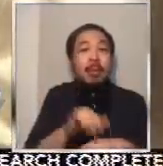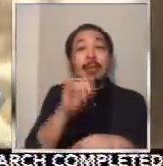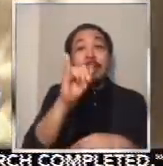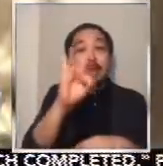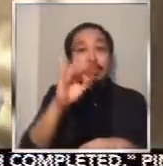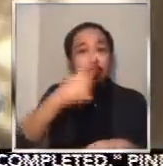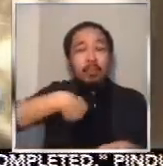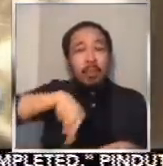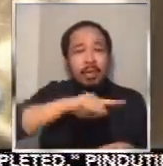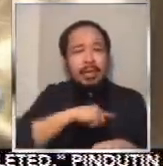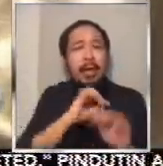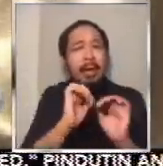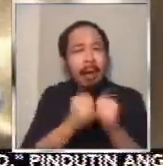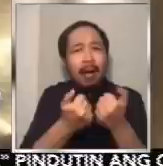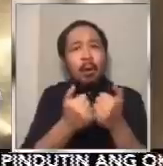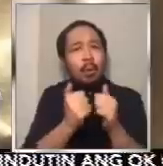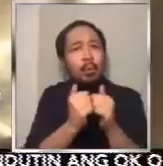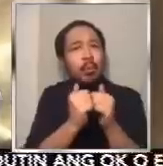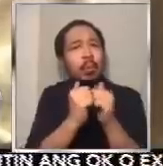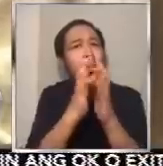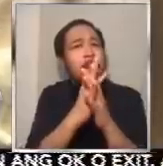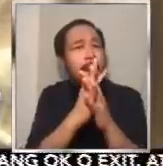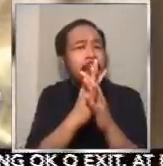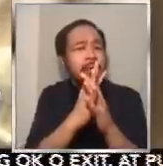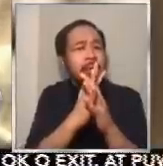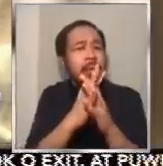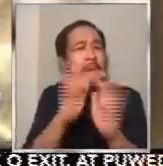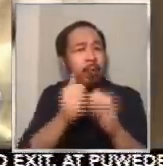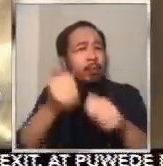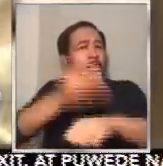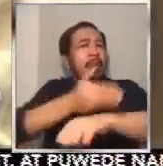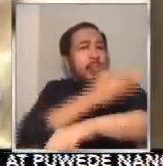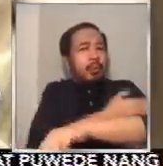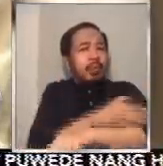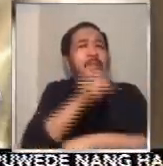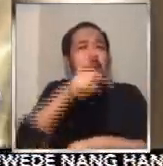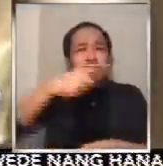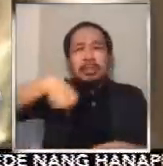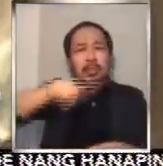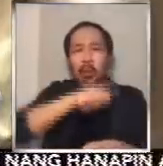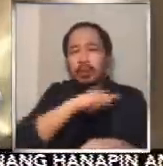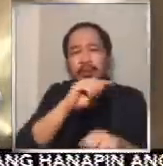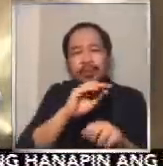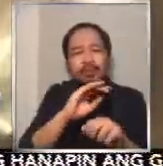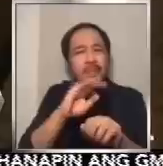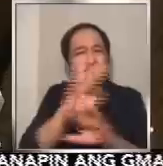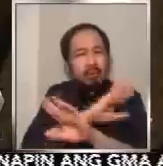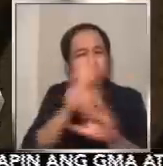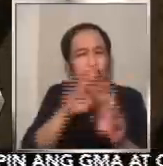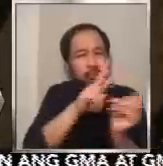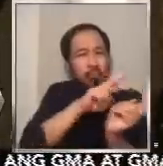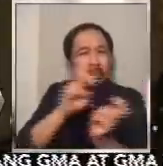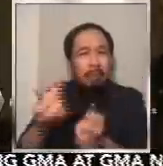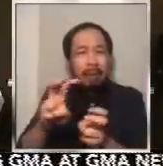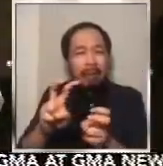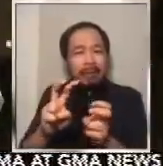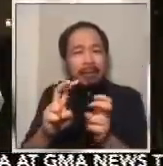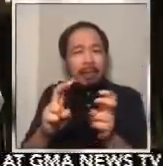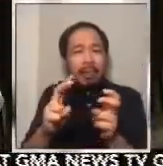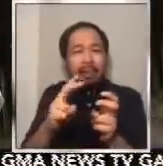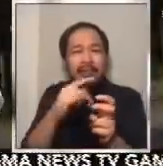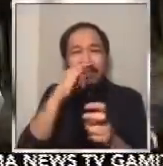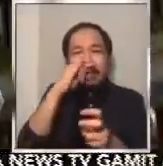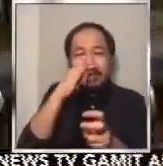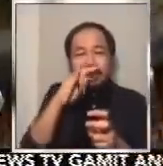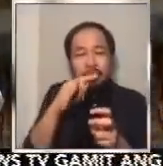better, we have to stop acting like young children and we have to mature quickly. Ang iniatras na